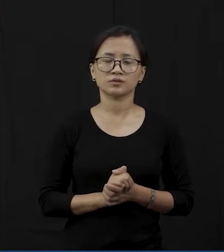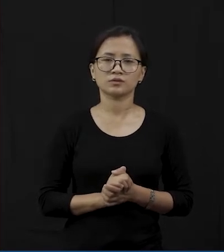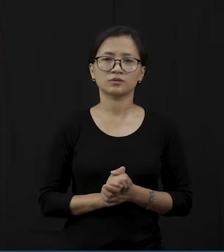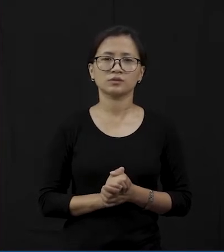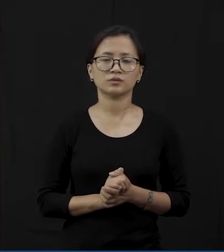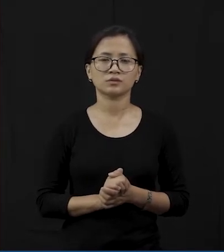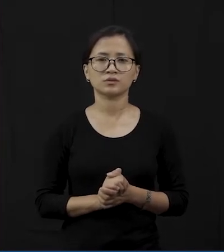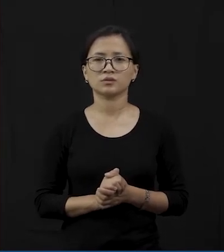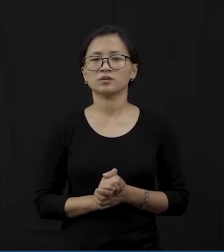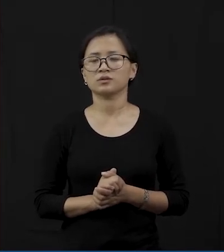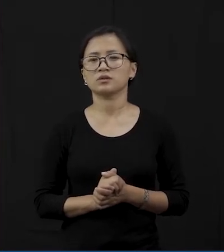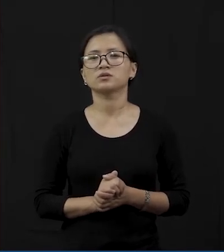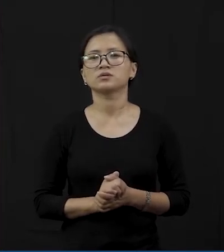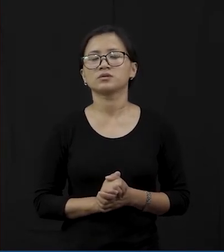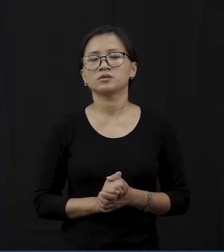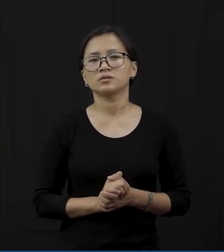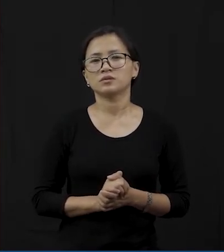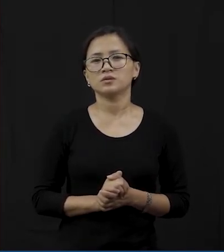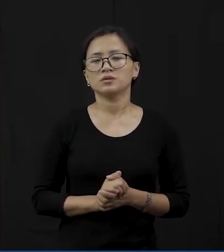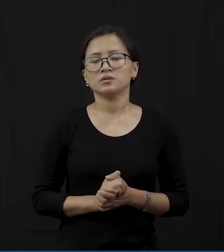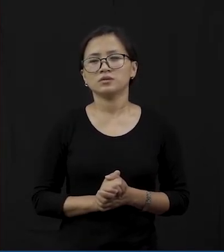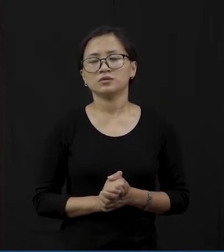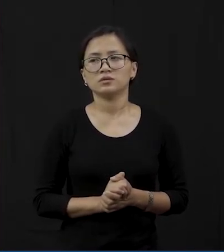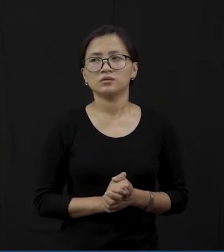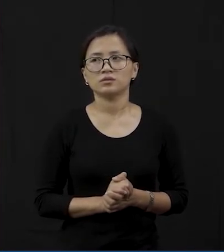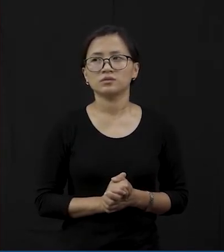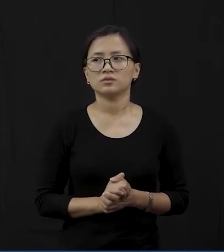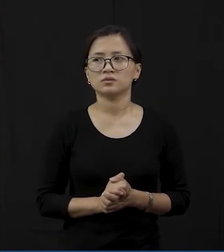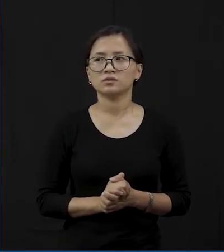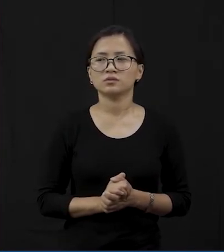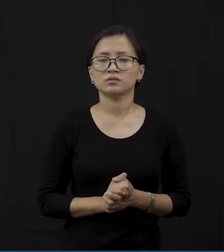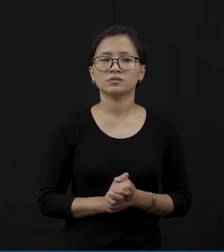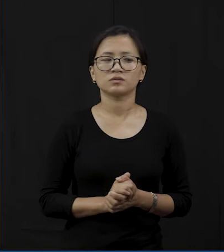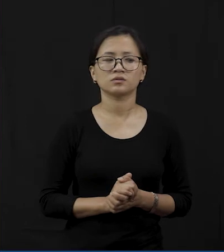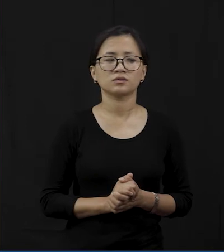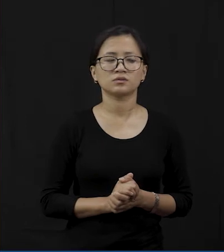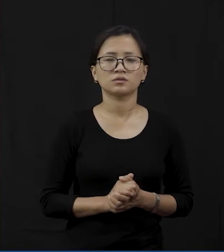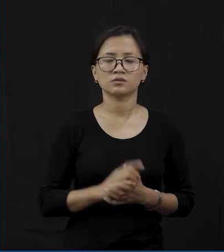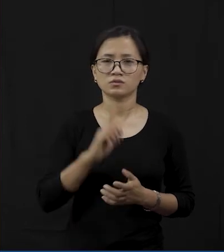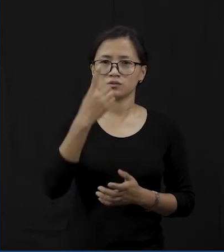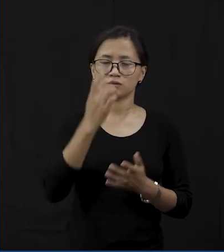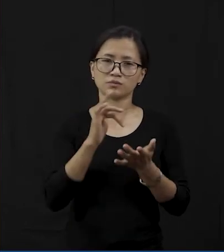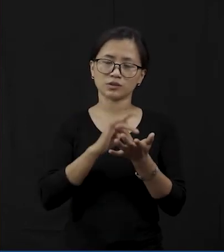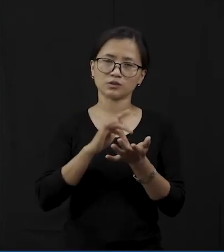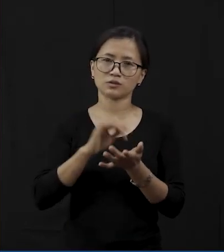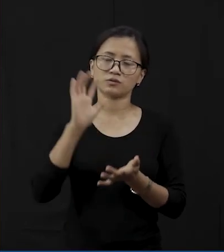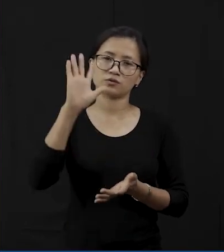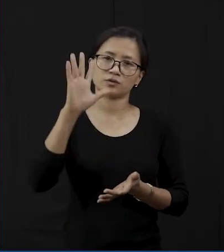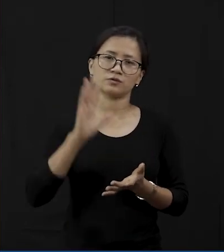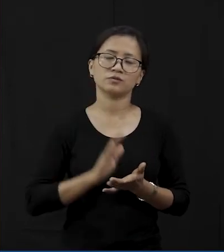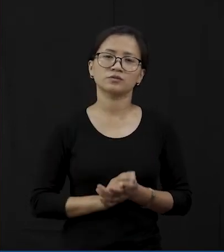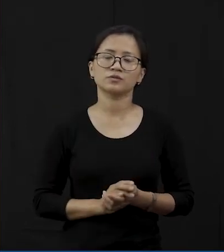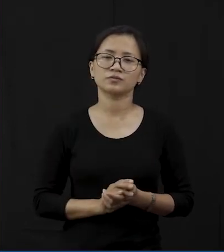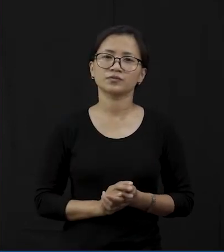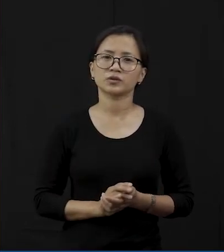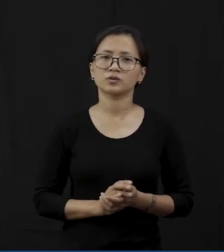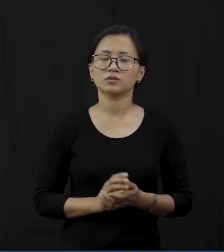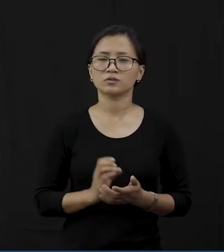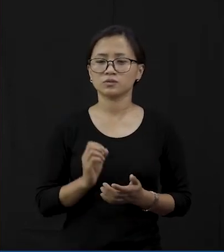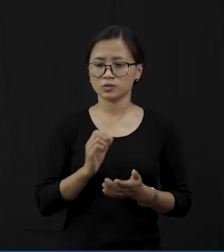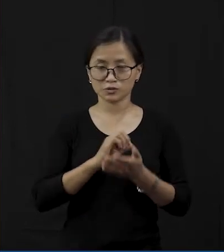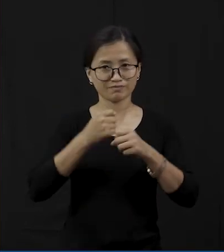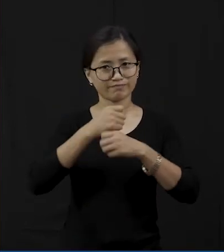first, and then 15, the ones place is 5, which makes it even